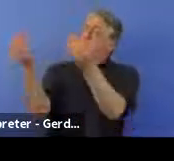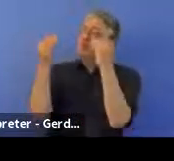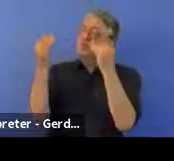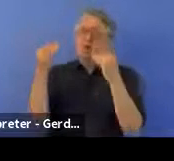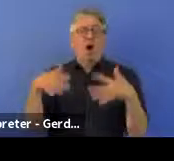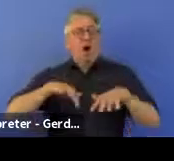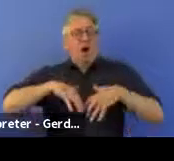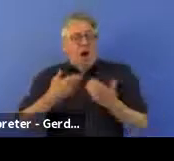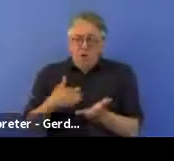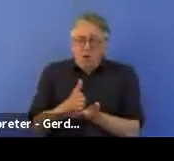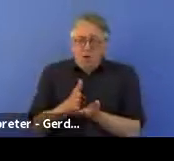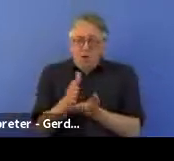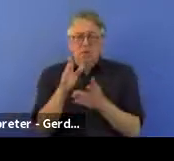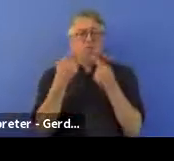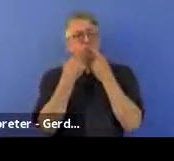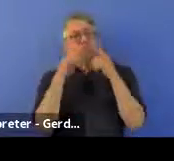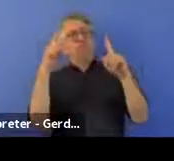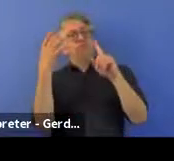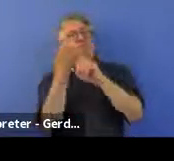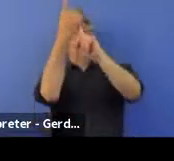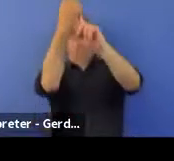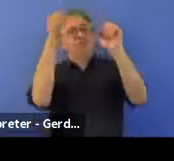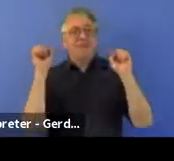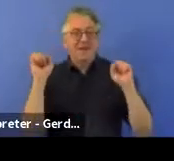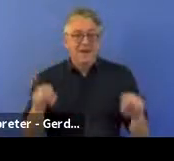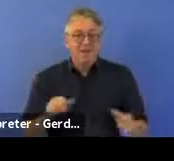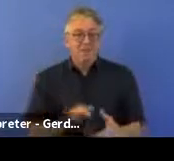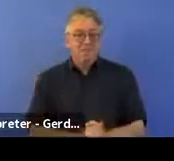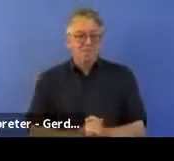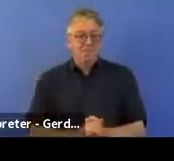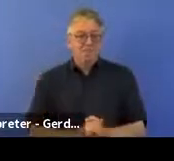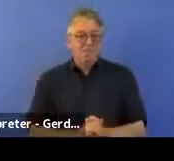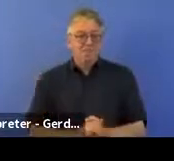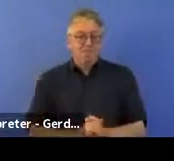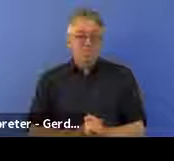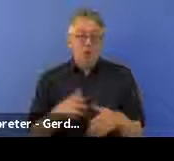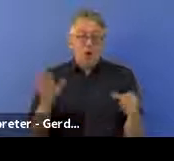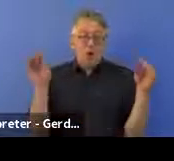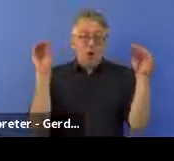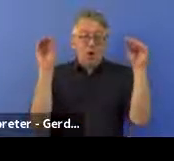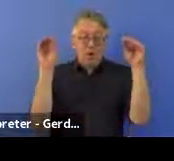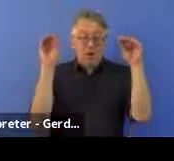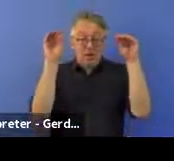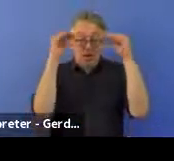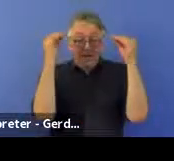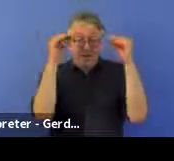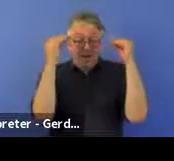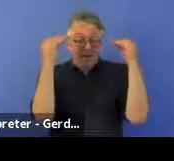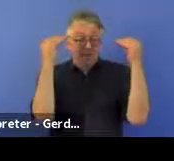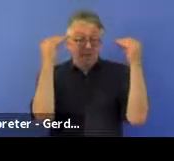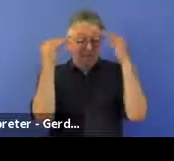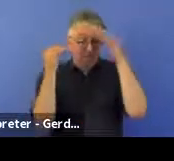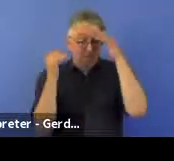future. Education is everything to us and to our lives. Elimu kwangu ina muhimu kwa sababu inanisaidia kufikia malengo yangu. Although I have